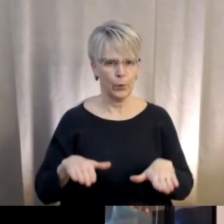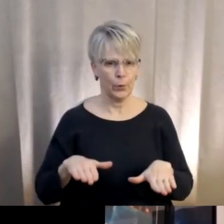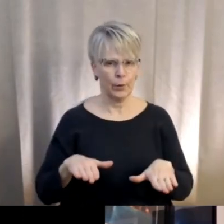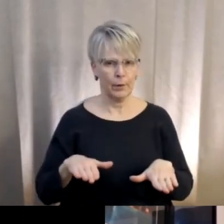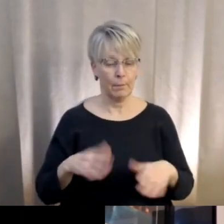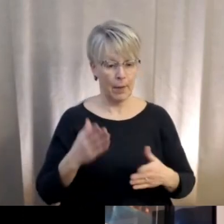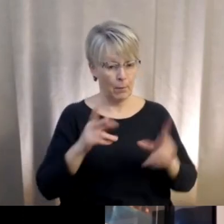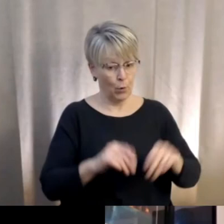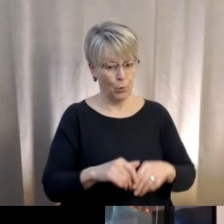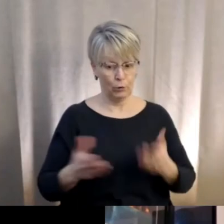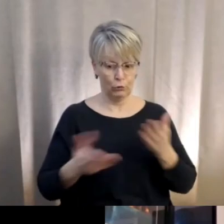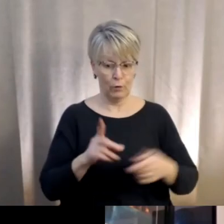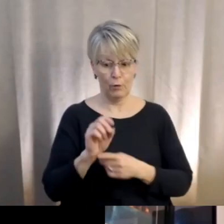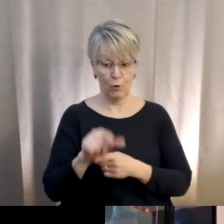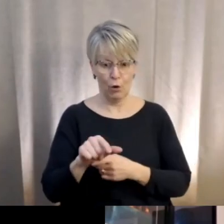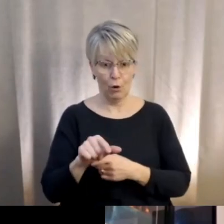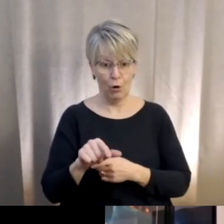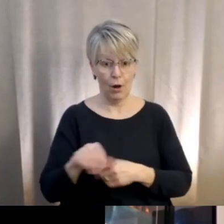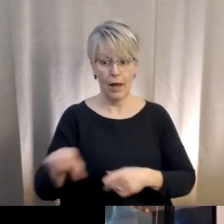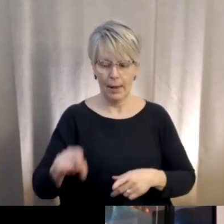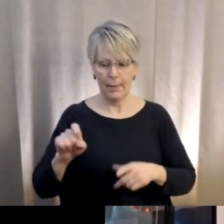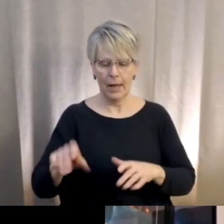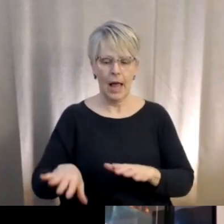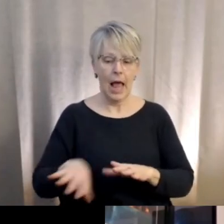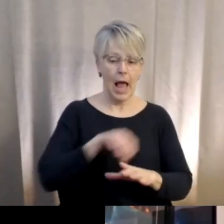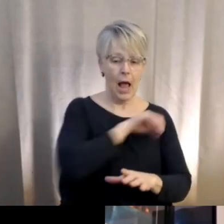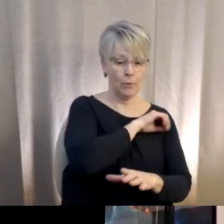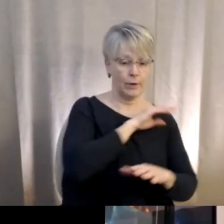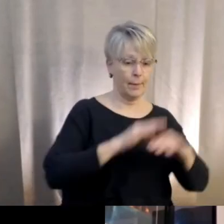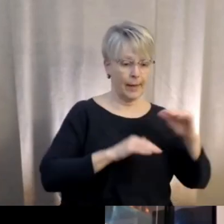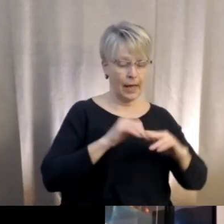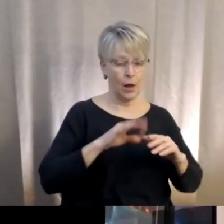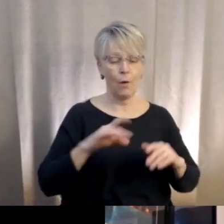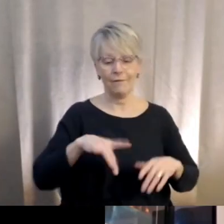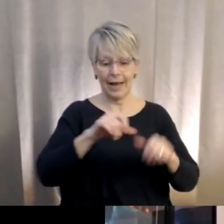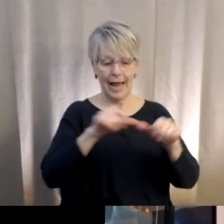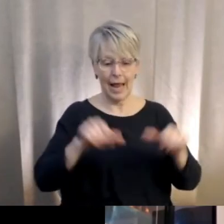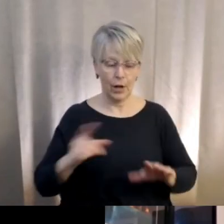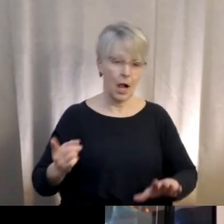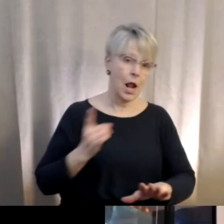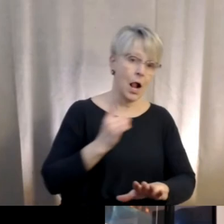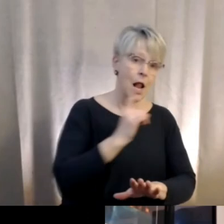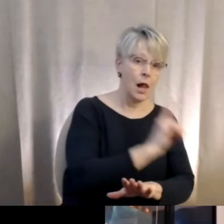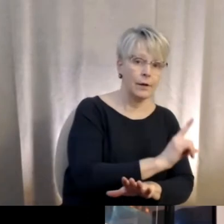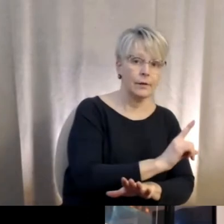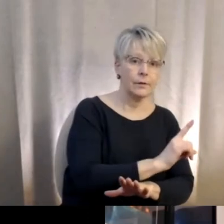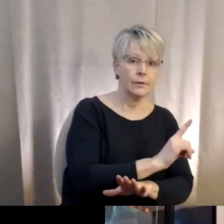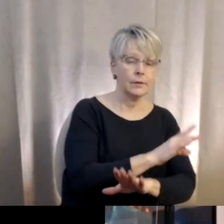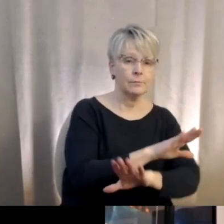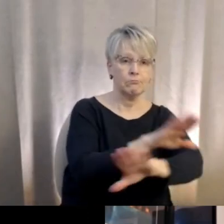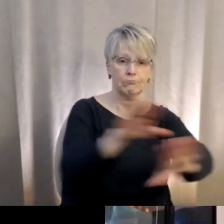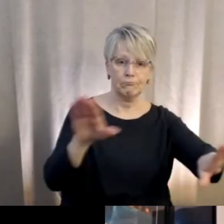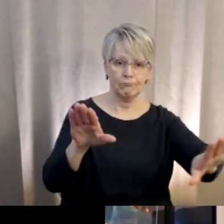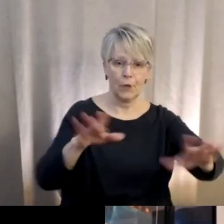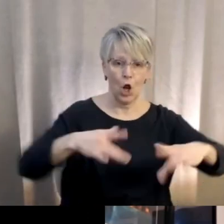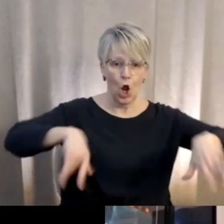with a service dog might need to exit the building or go to a certain area and just have some like, no one's in here with me